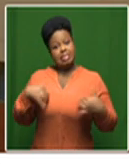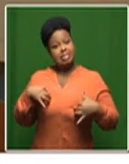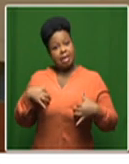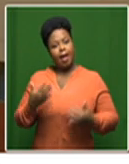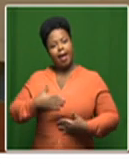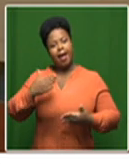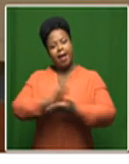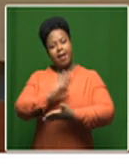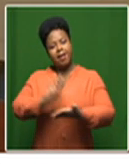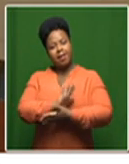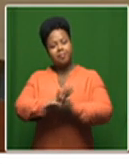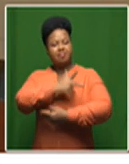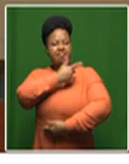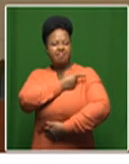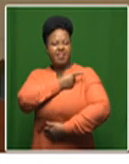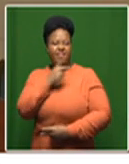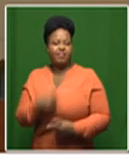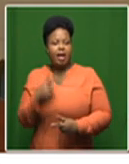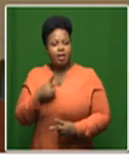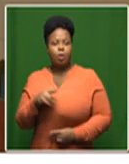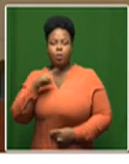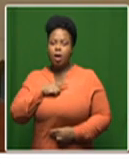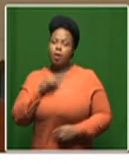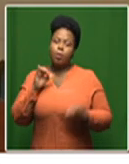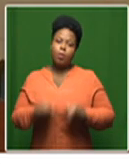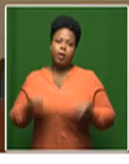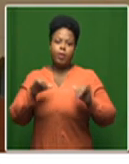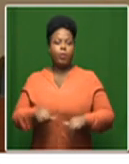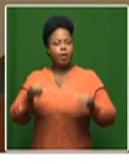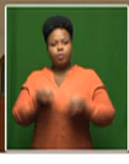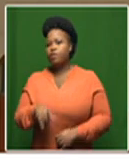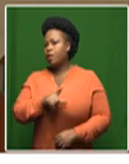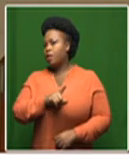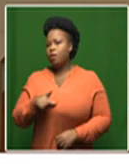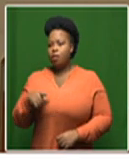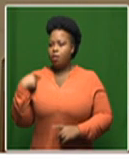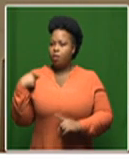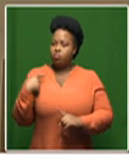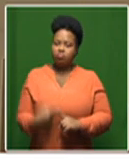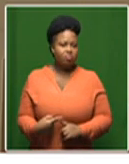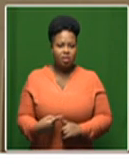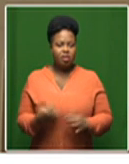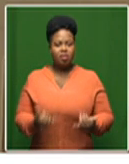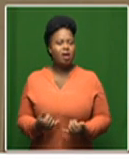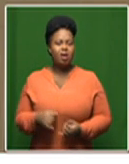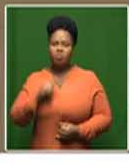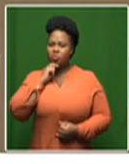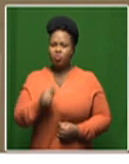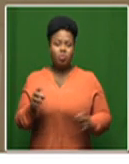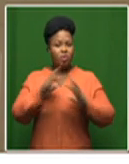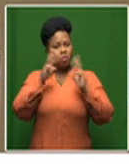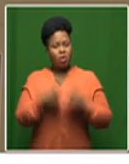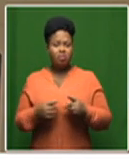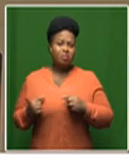receiving these vaccines because they've been waiting for far too long, with the world struggling to come up